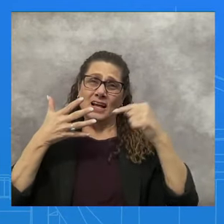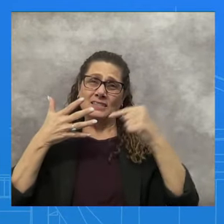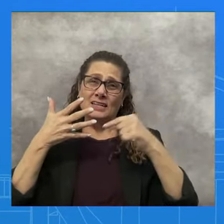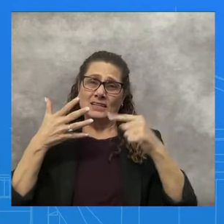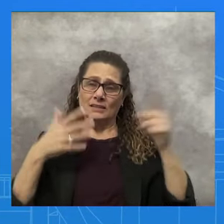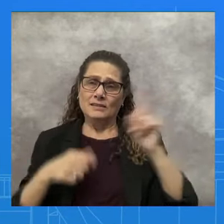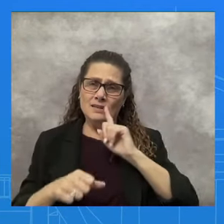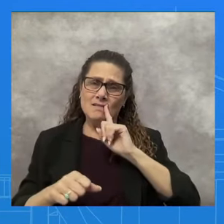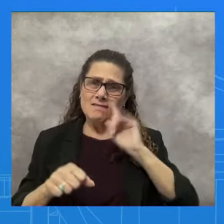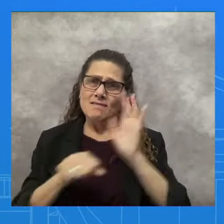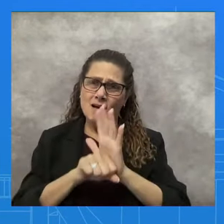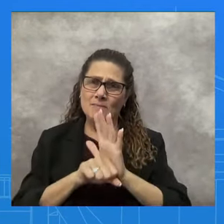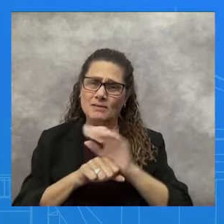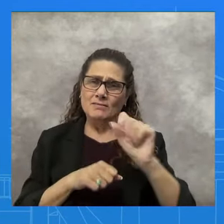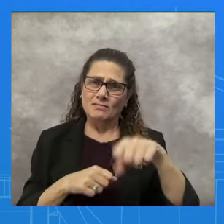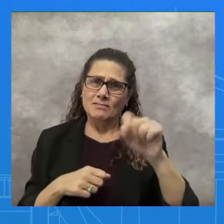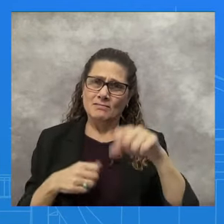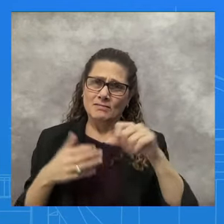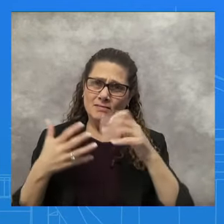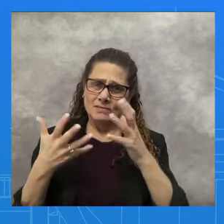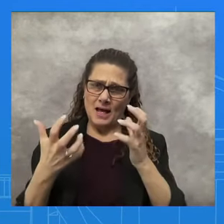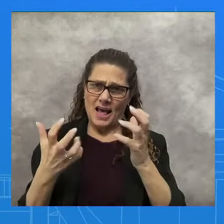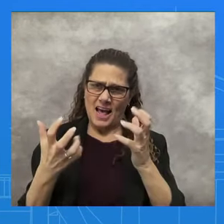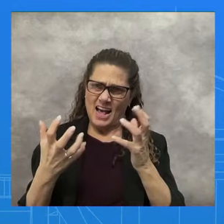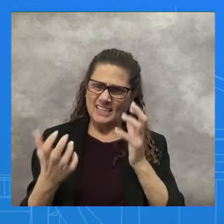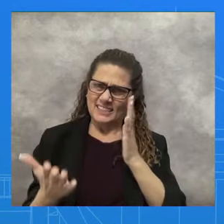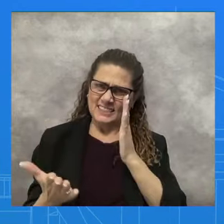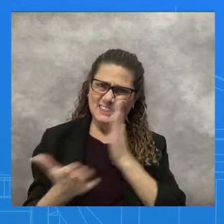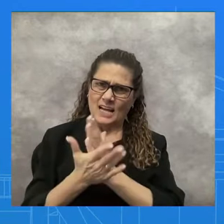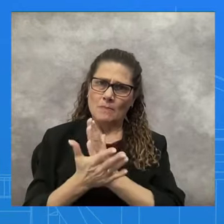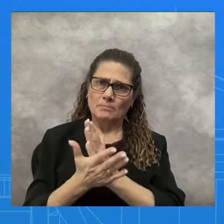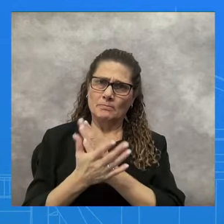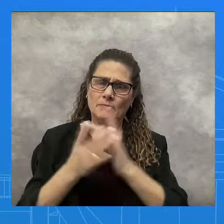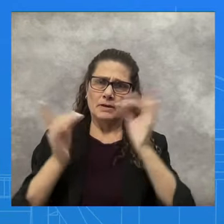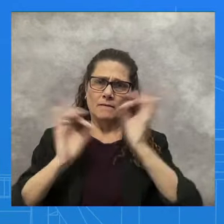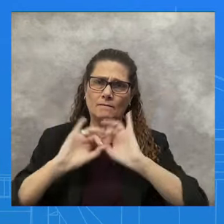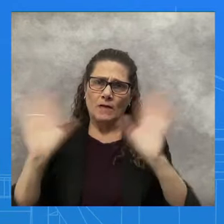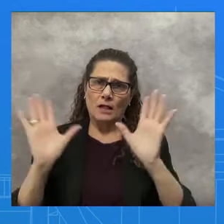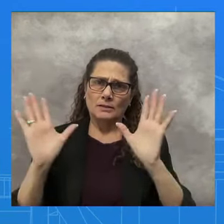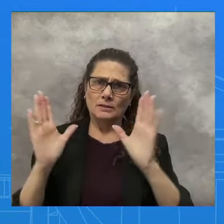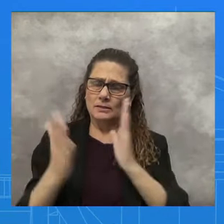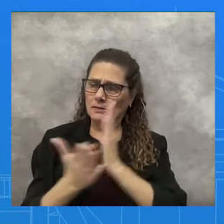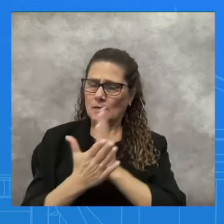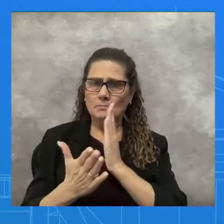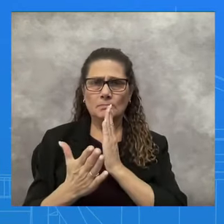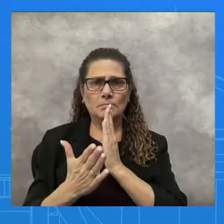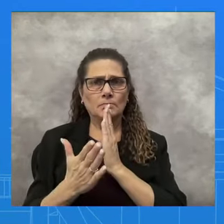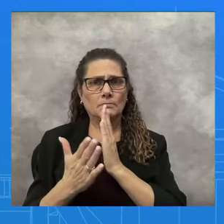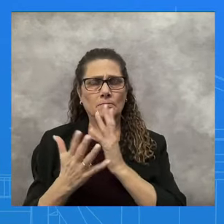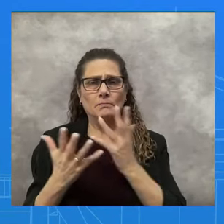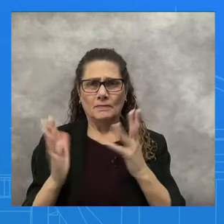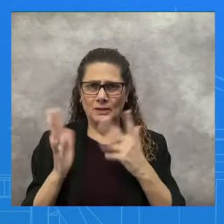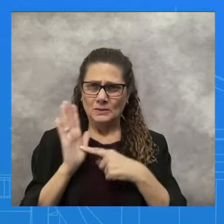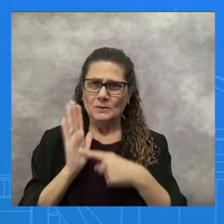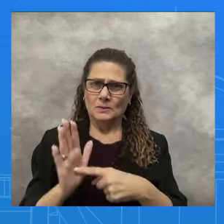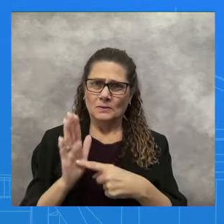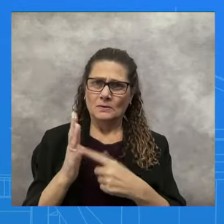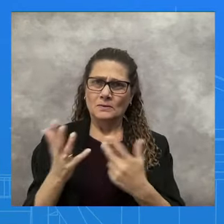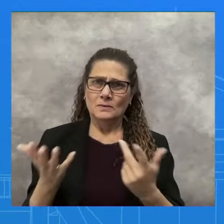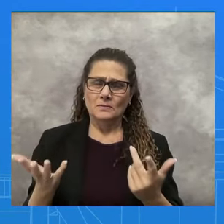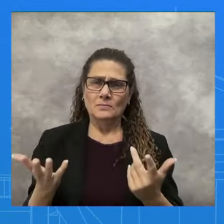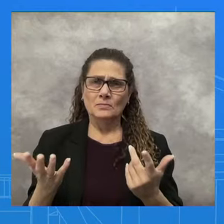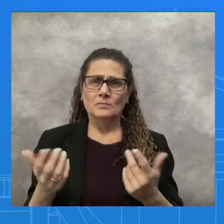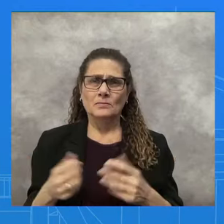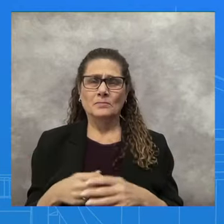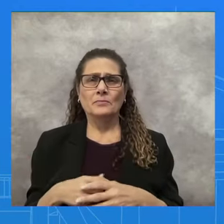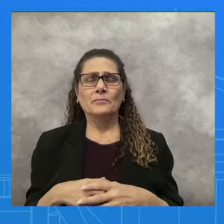epidemic. If that doesn't show commitment from this president, I don't know what else. And then having bipartisan conversation to pass